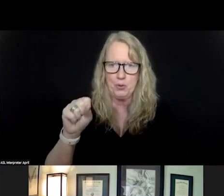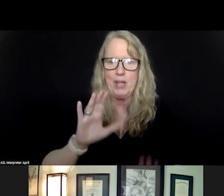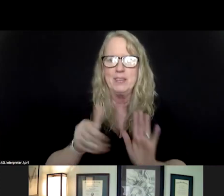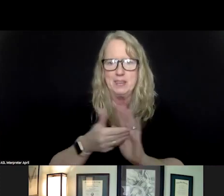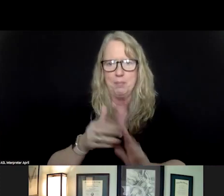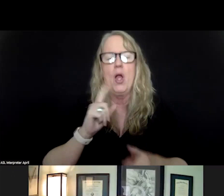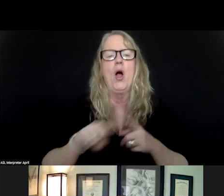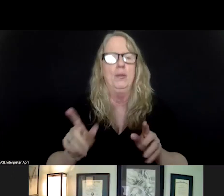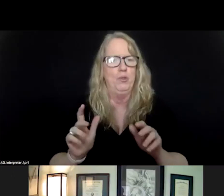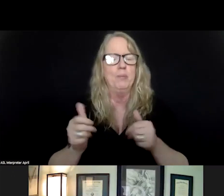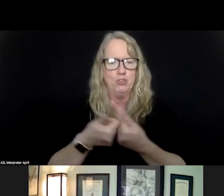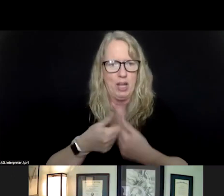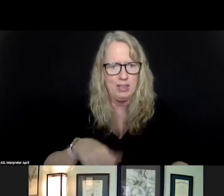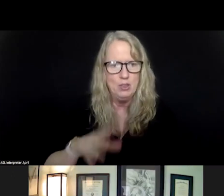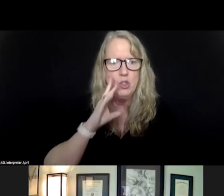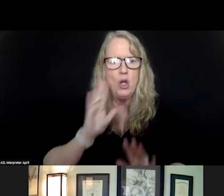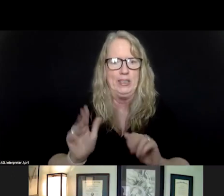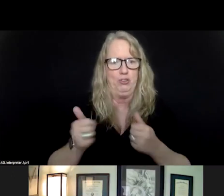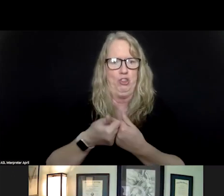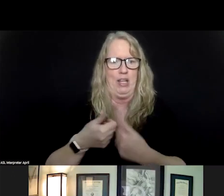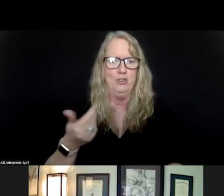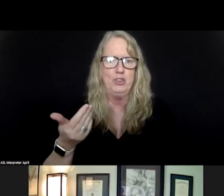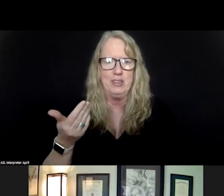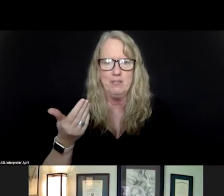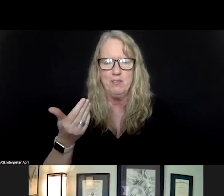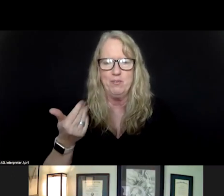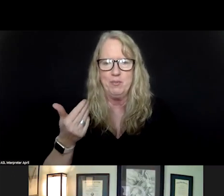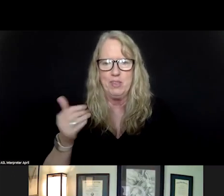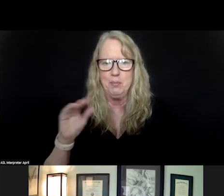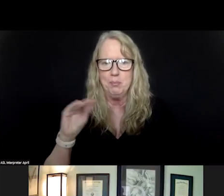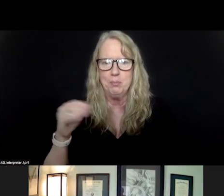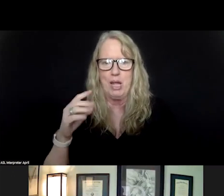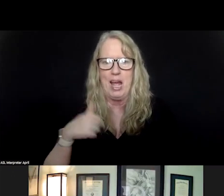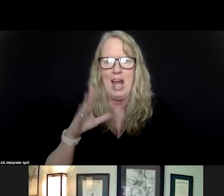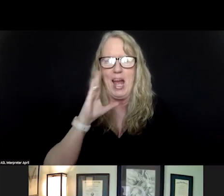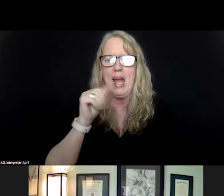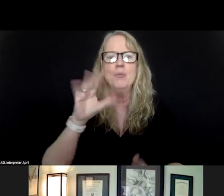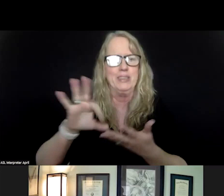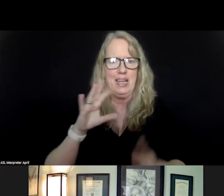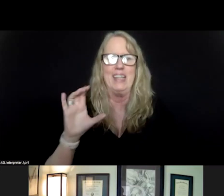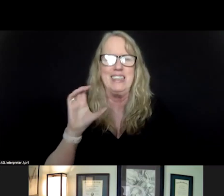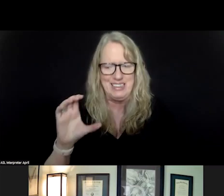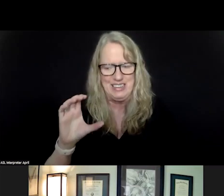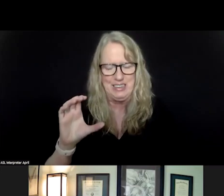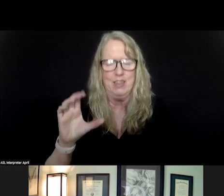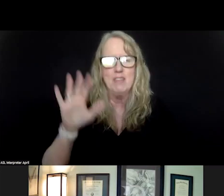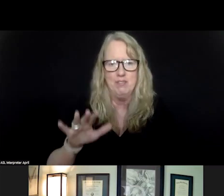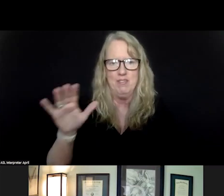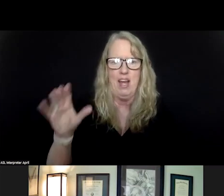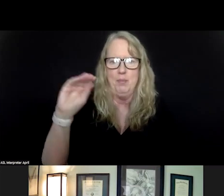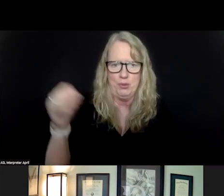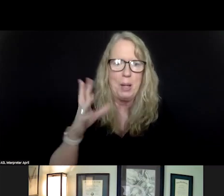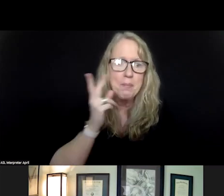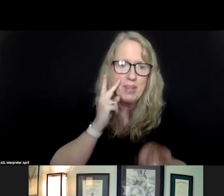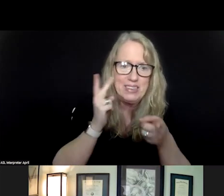the 15%. In challenging the 15%, I would select C, 55%. All right,